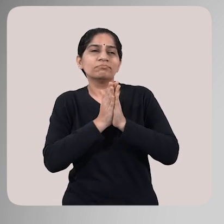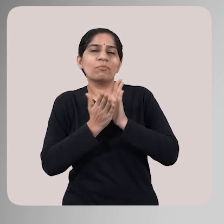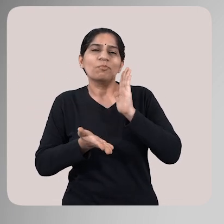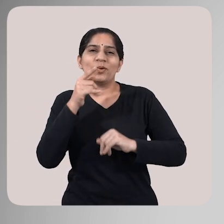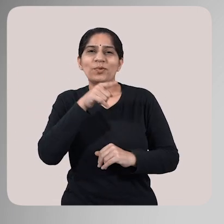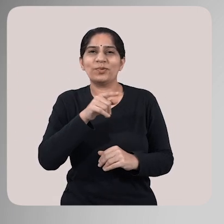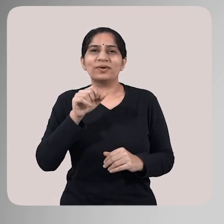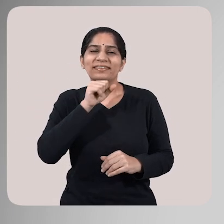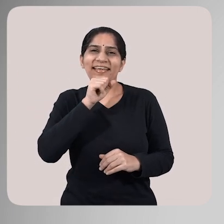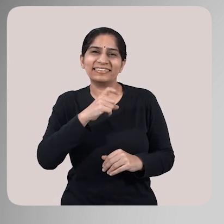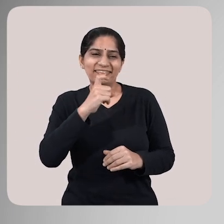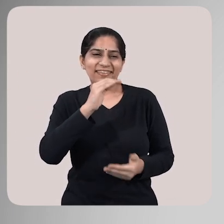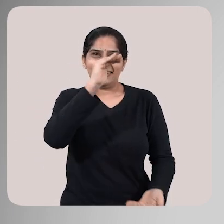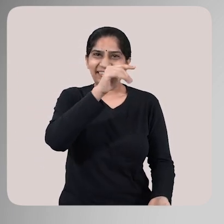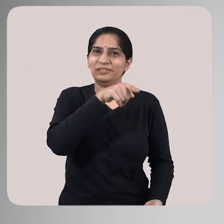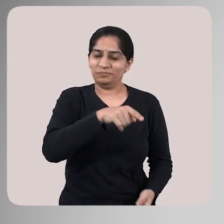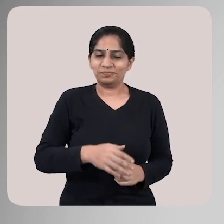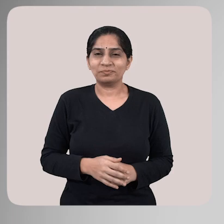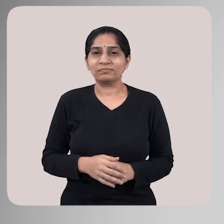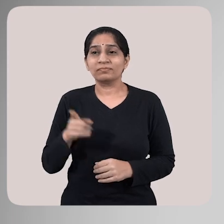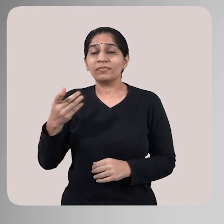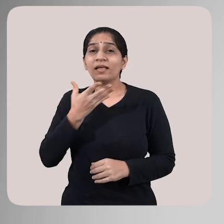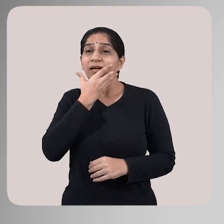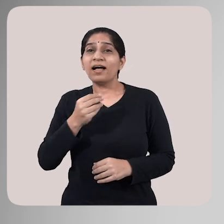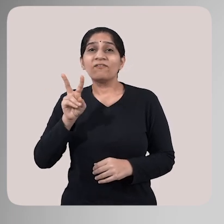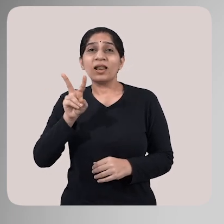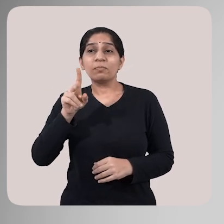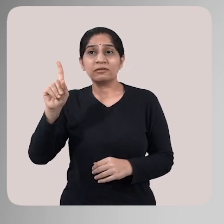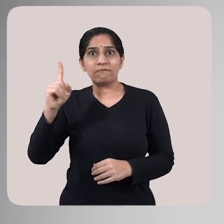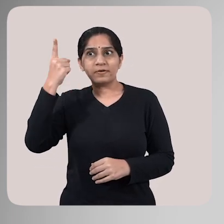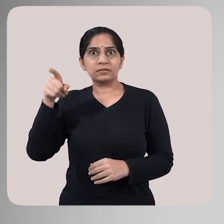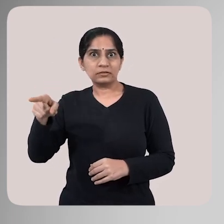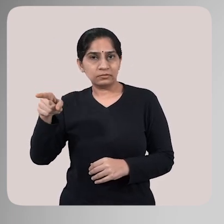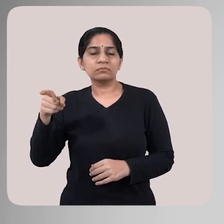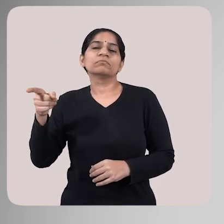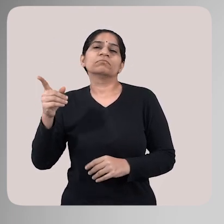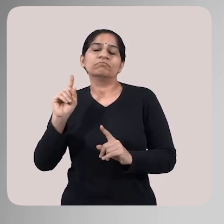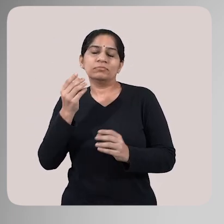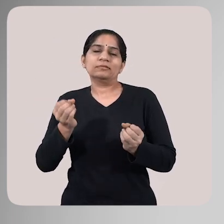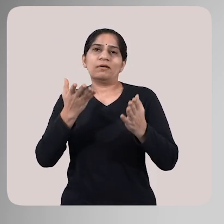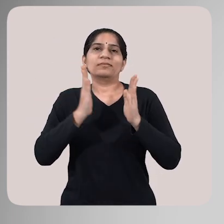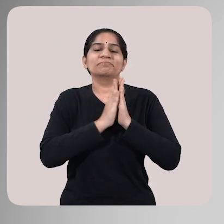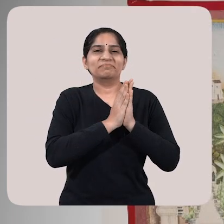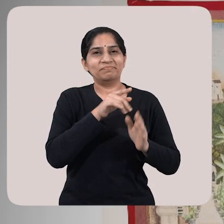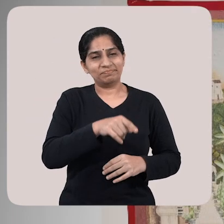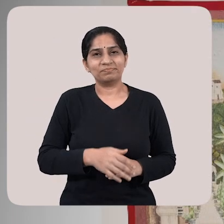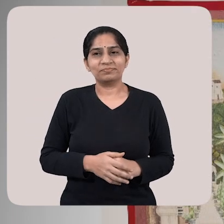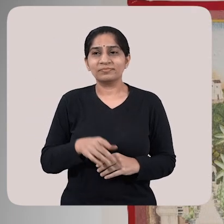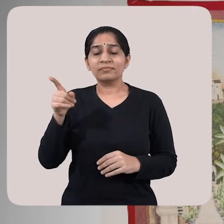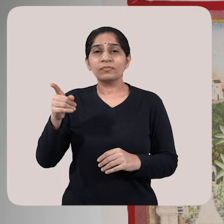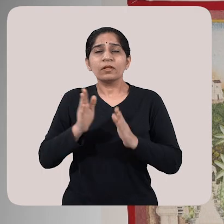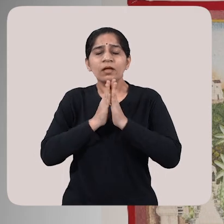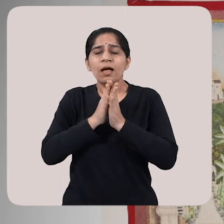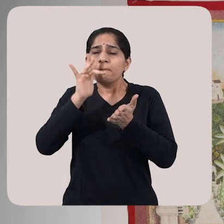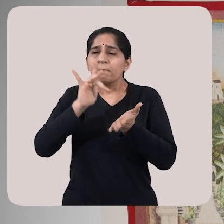Vallabha Sampradaya, which was first established by Sri Vallabhacharya, a Hindu saint and philosopher. Their